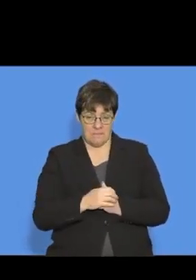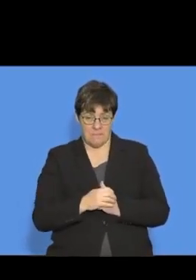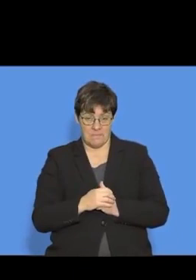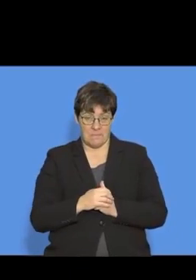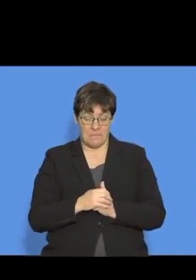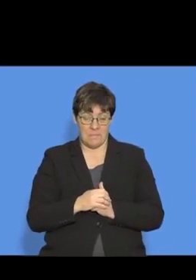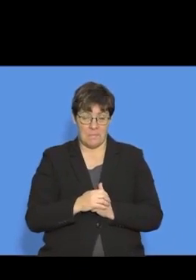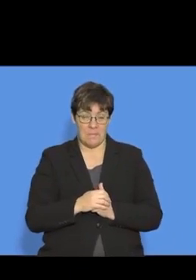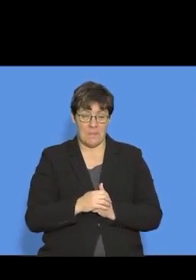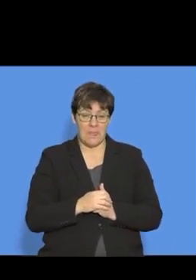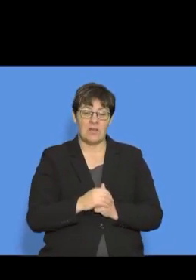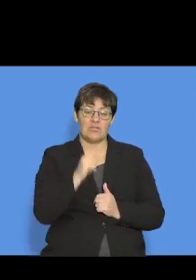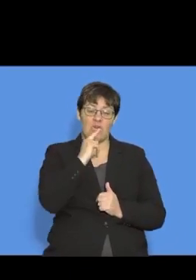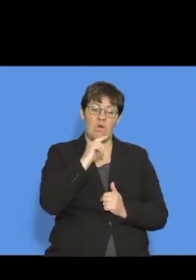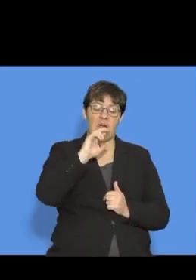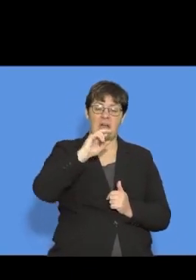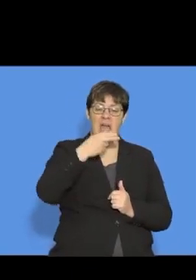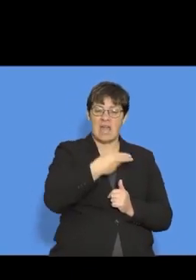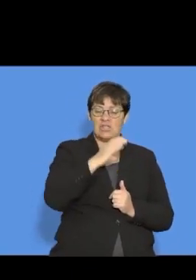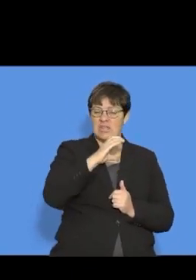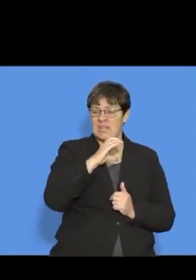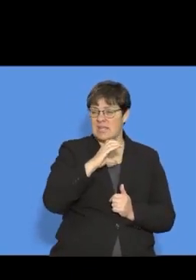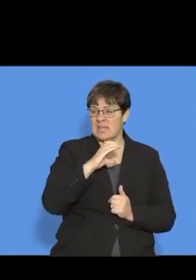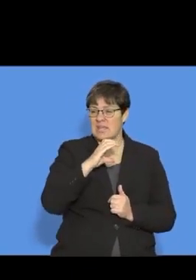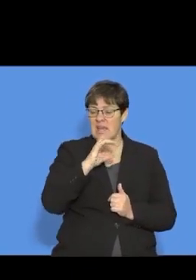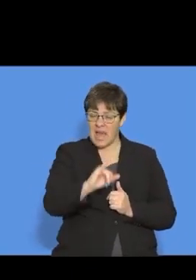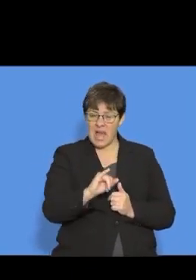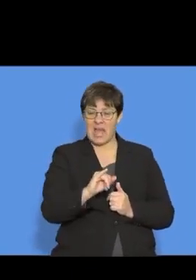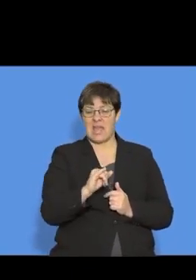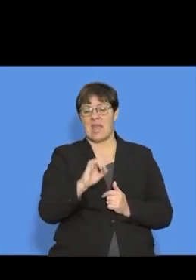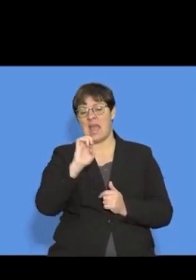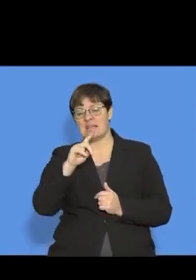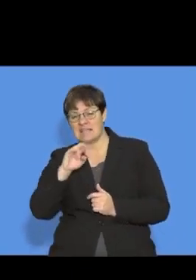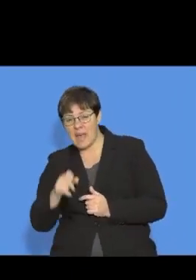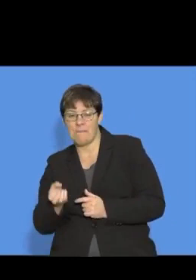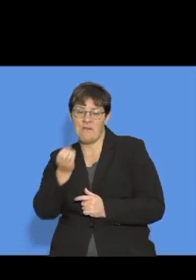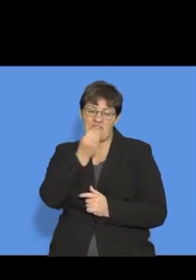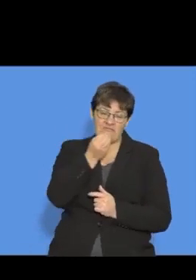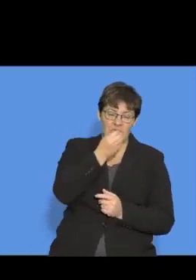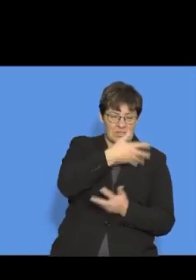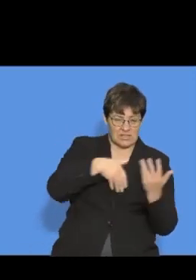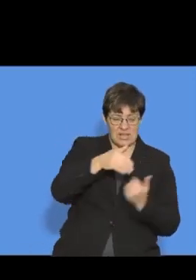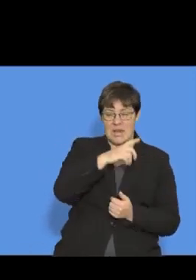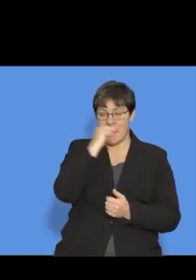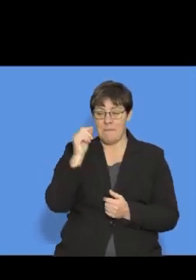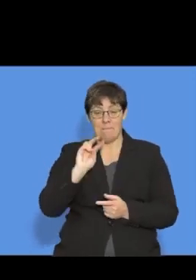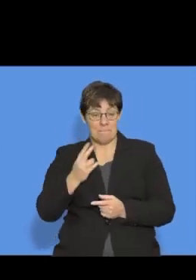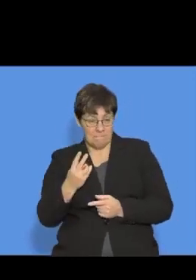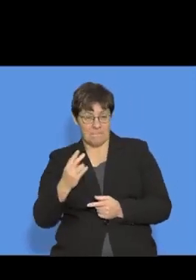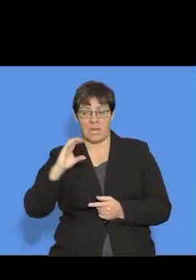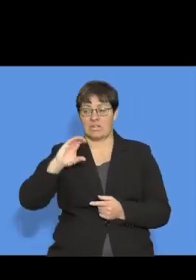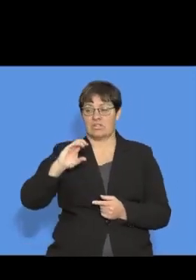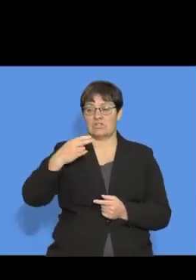that that mixture of gastric juices with the food and the enzymes from the stomach is called